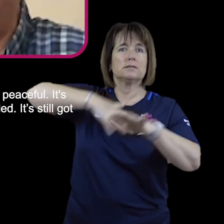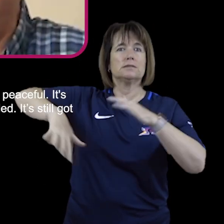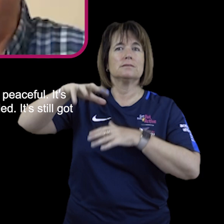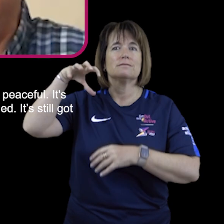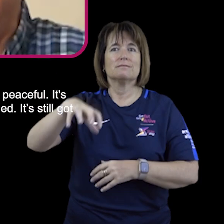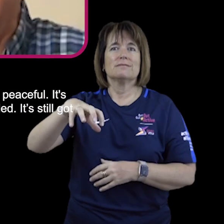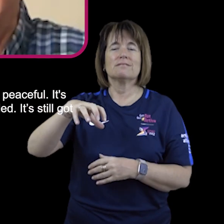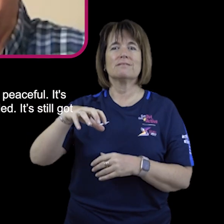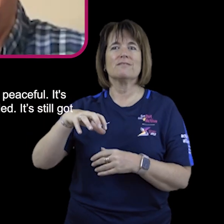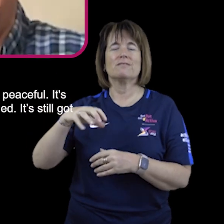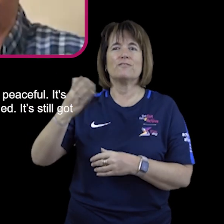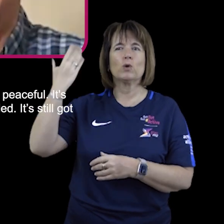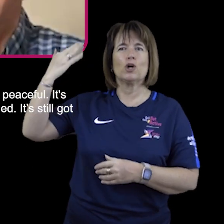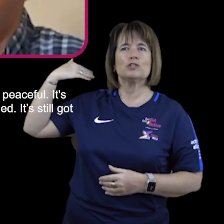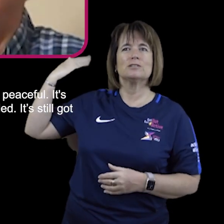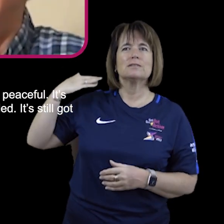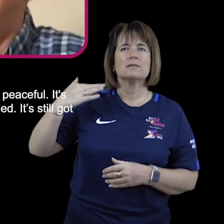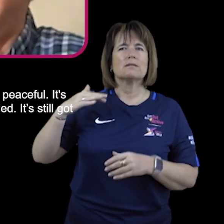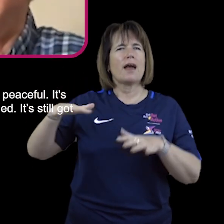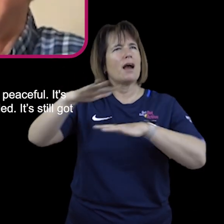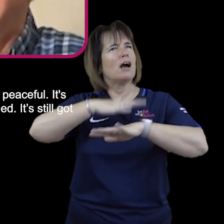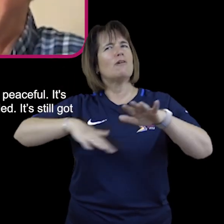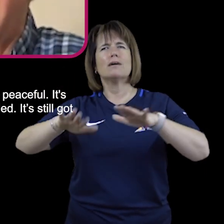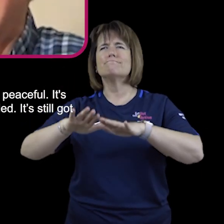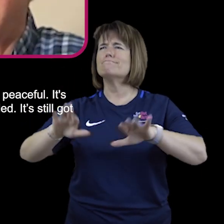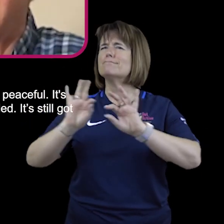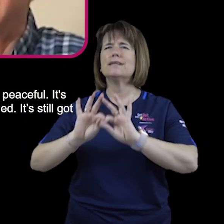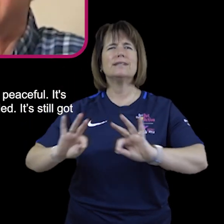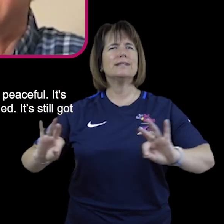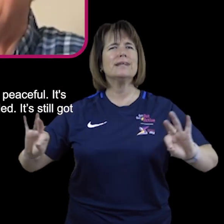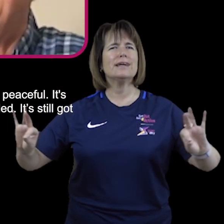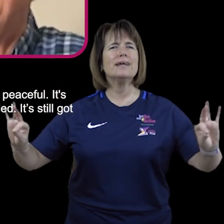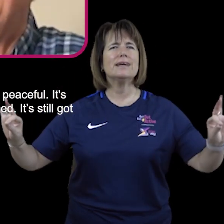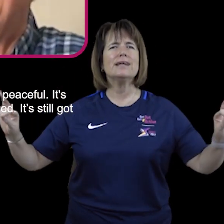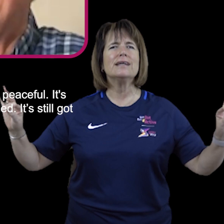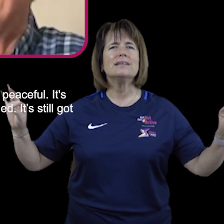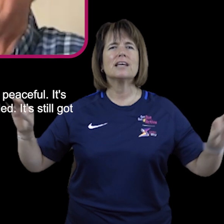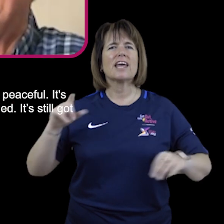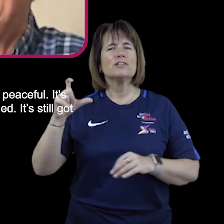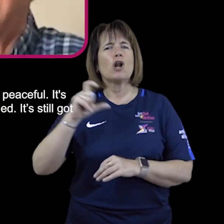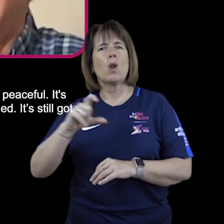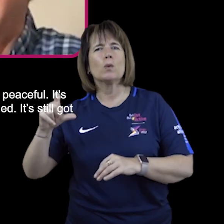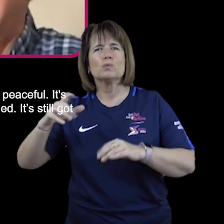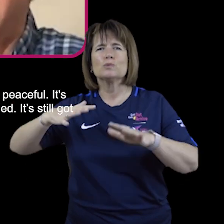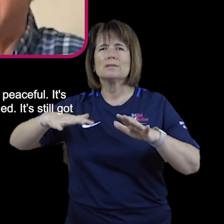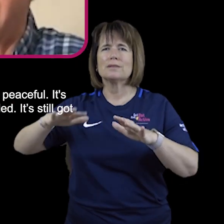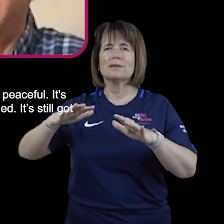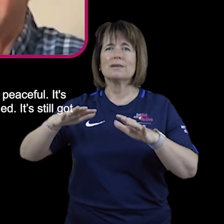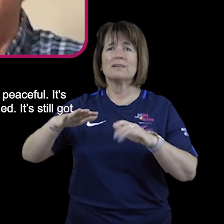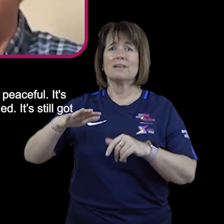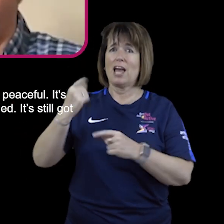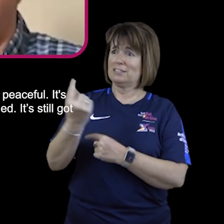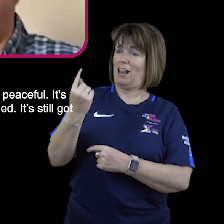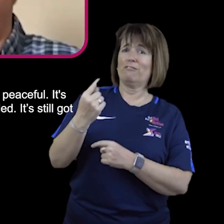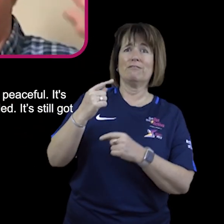England a while ago. It's very peaceful. It's very quiet. We go into the Cathedral Close. The